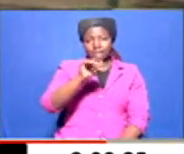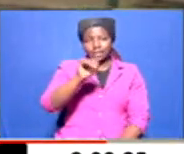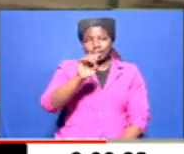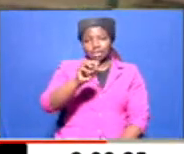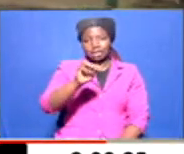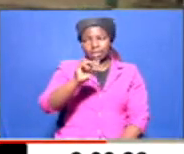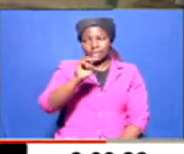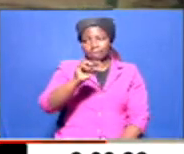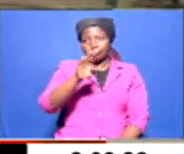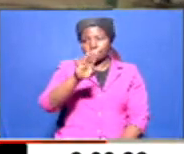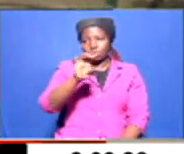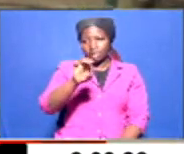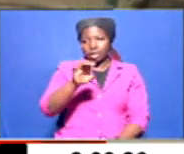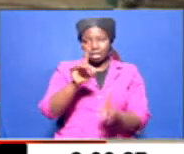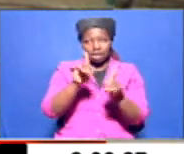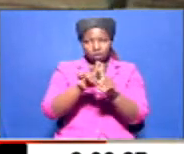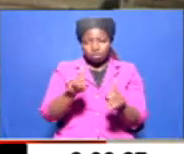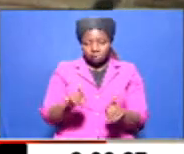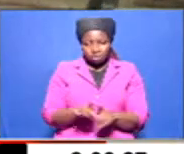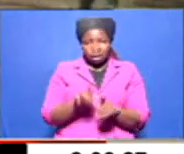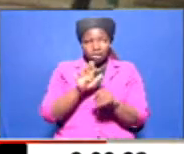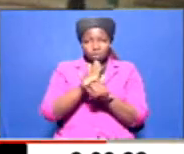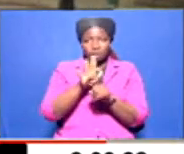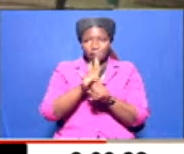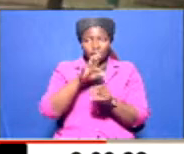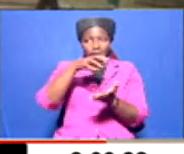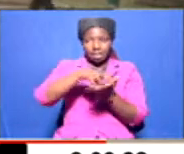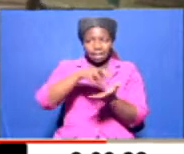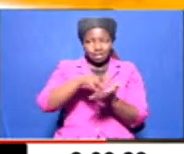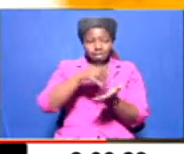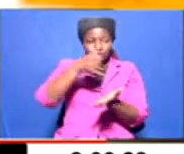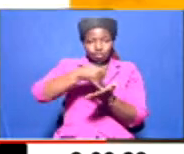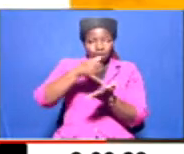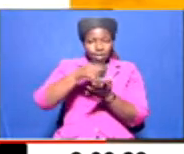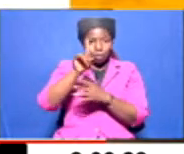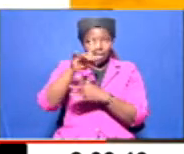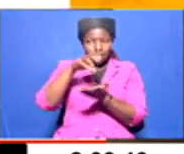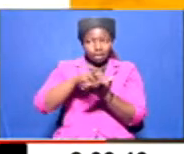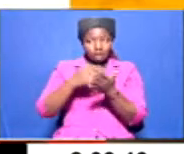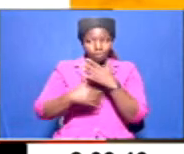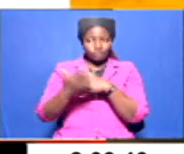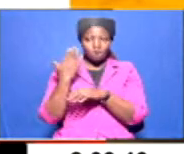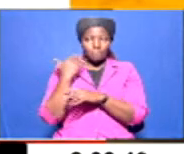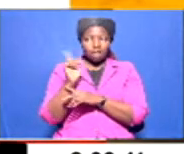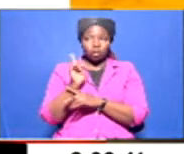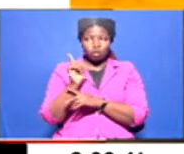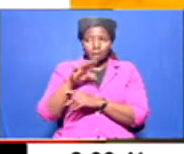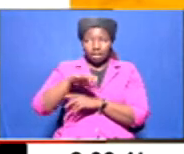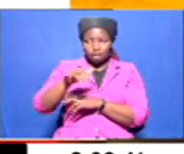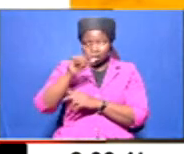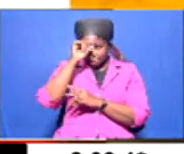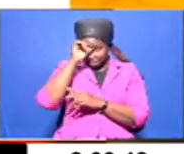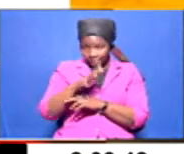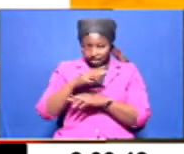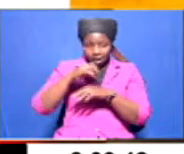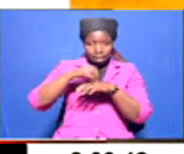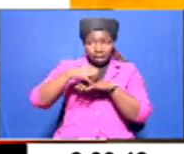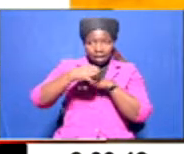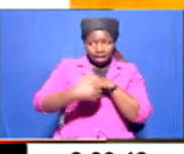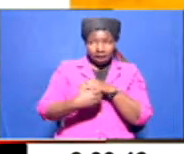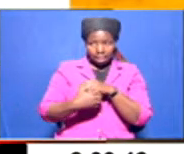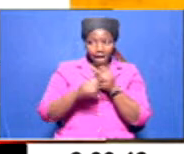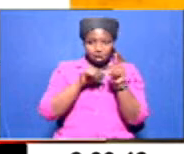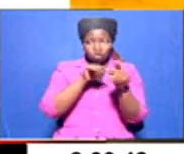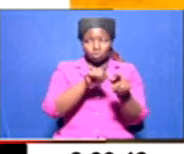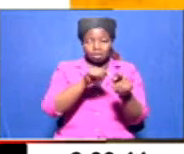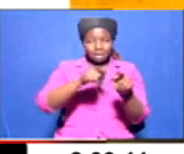the judge, including one by former Nairobi County Governor Mike Sonko, accusing the judge of canvassing a judgment.